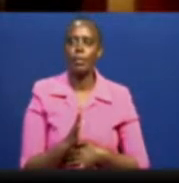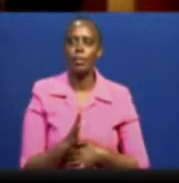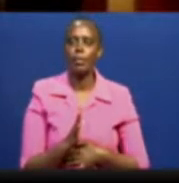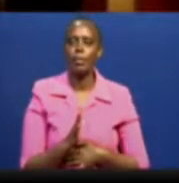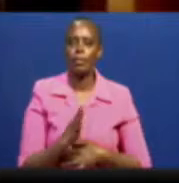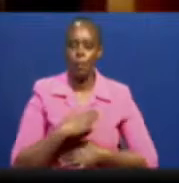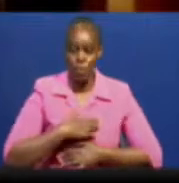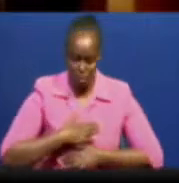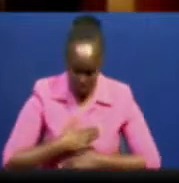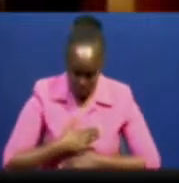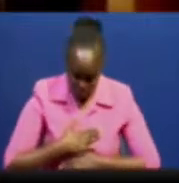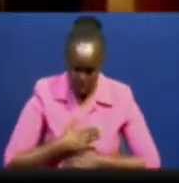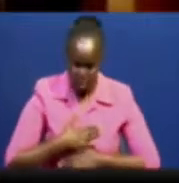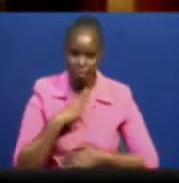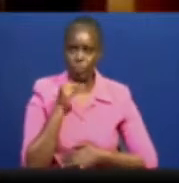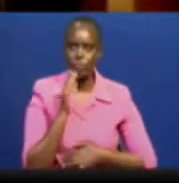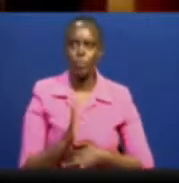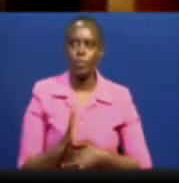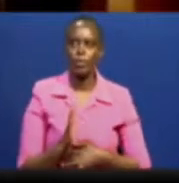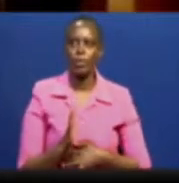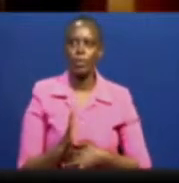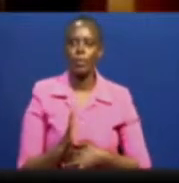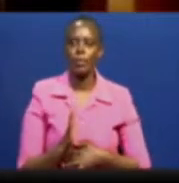Honorable Speaker.